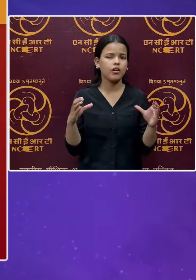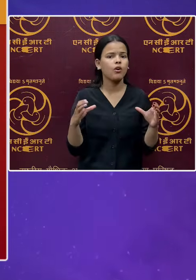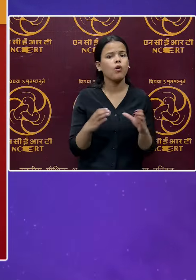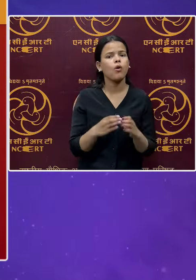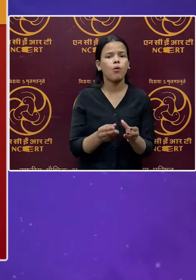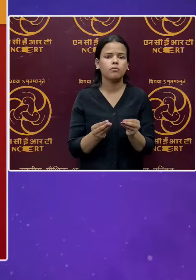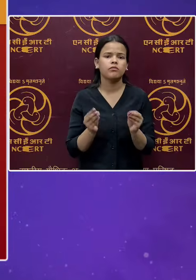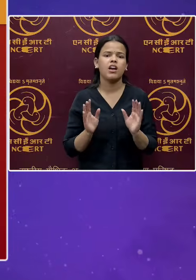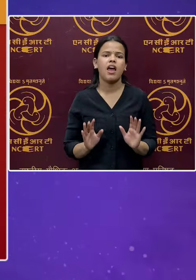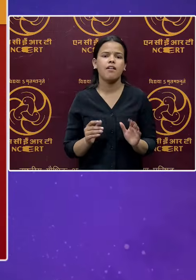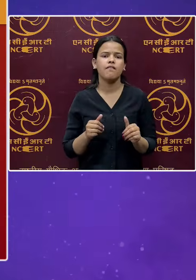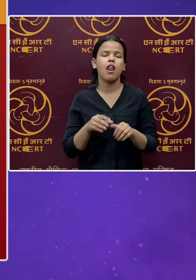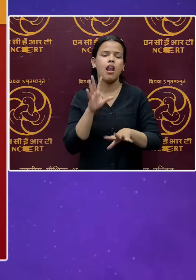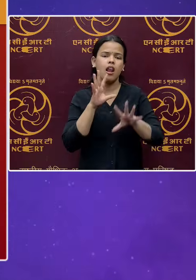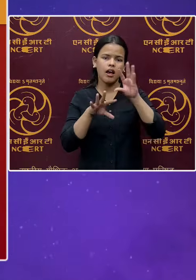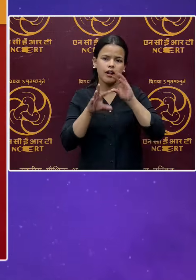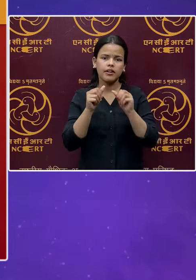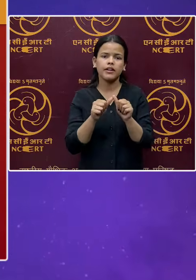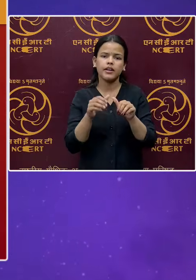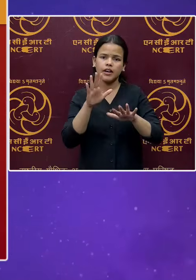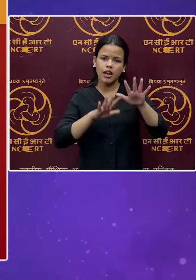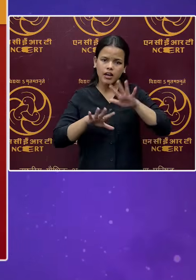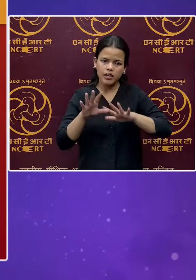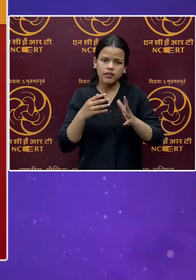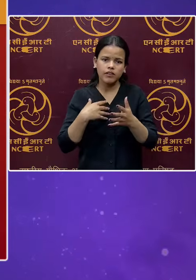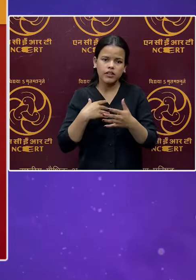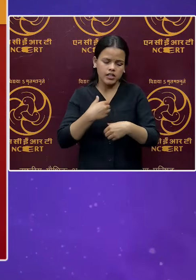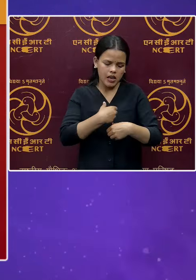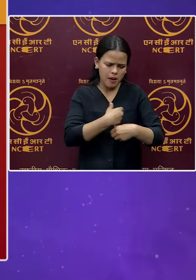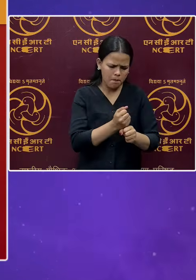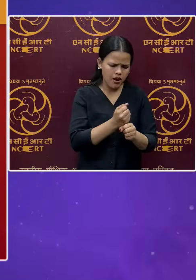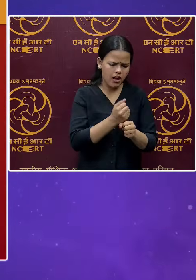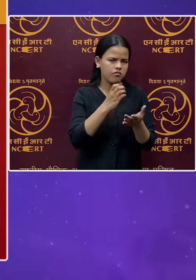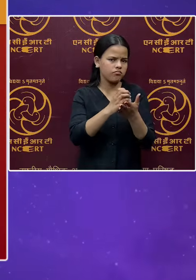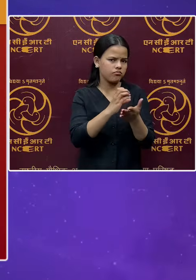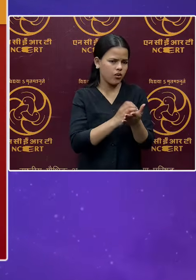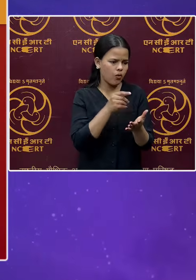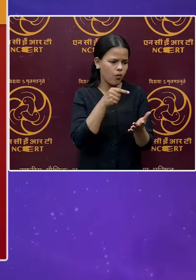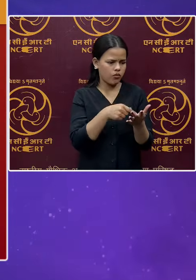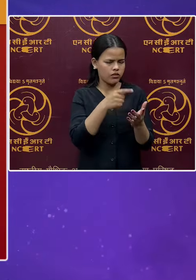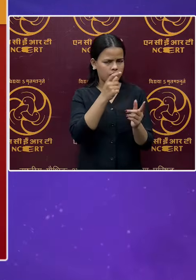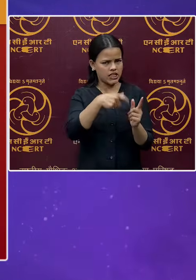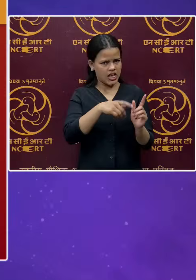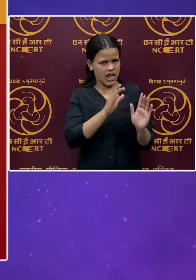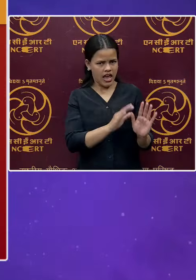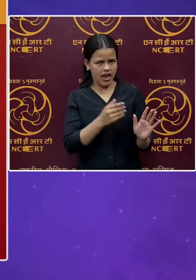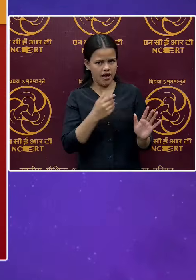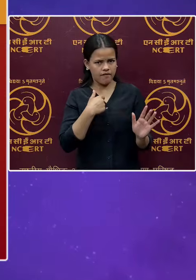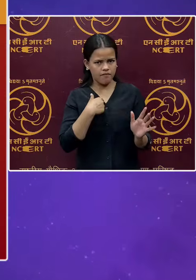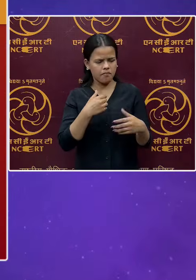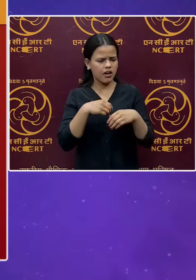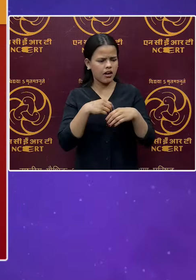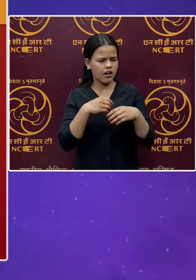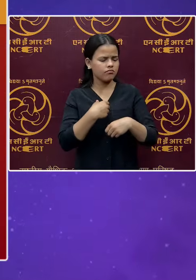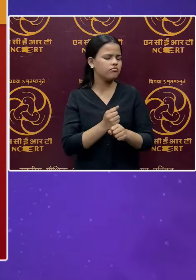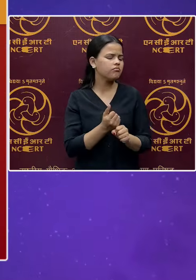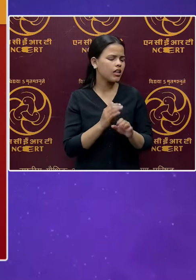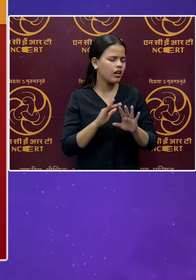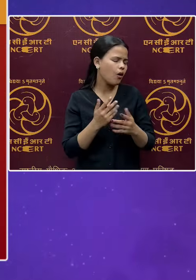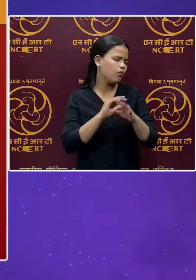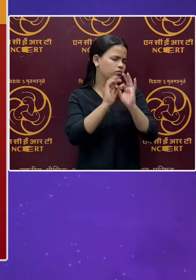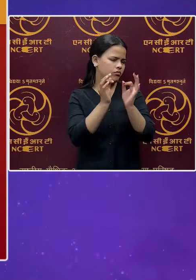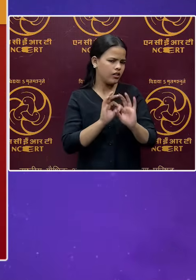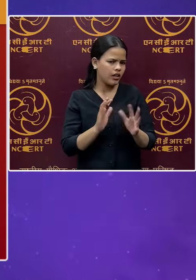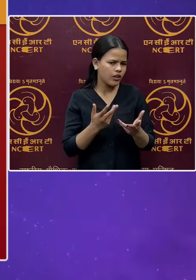learning activities, designing a course. So I have this particular course, how I design, what are the module